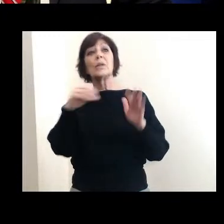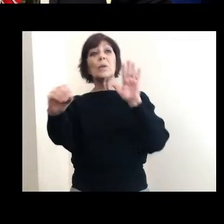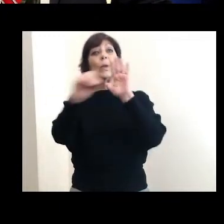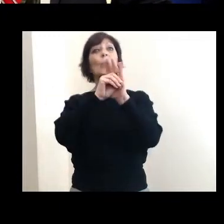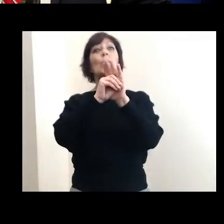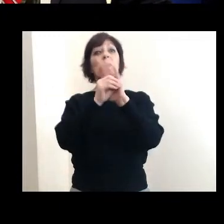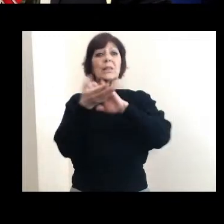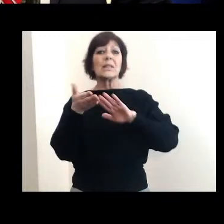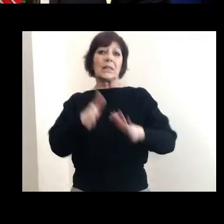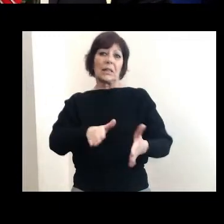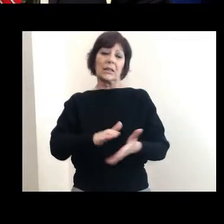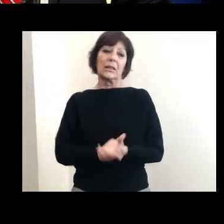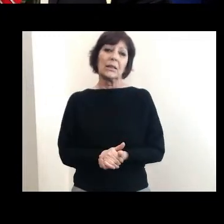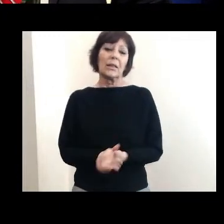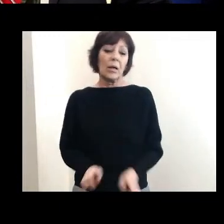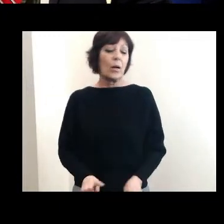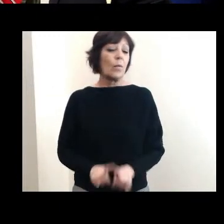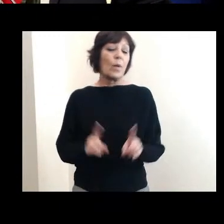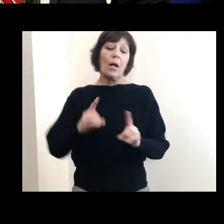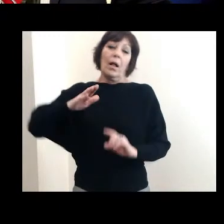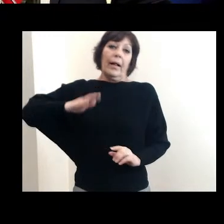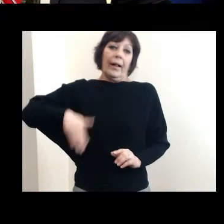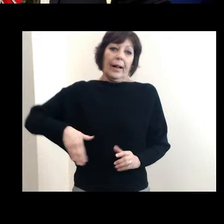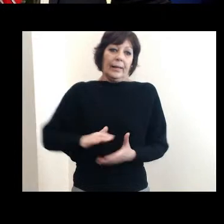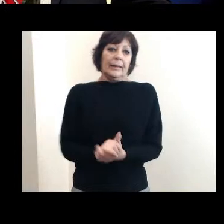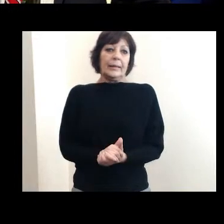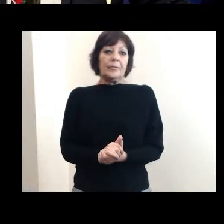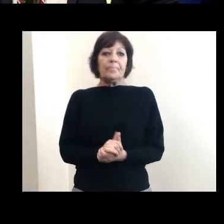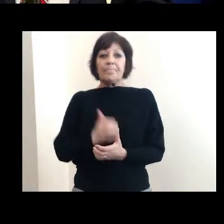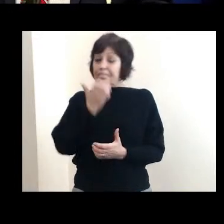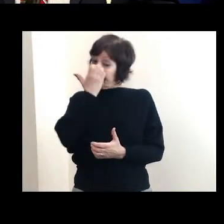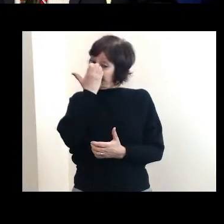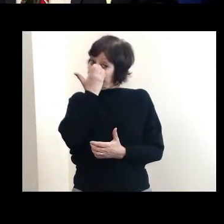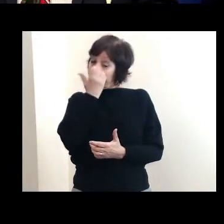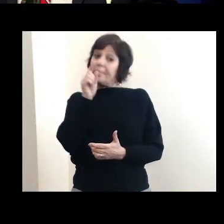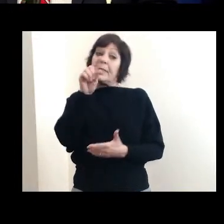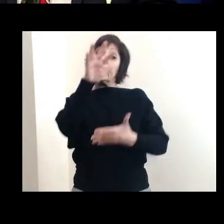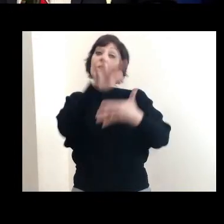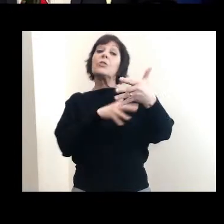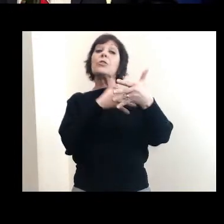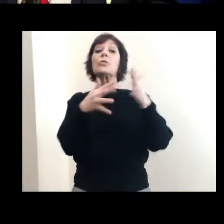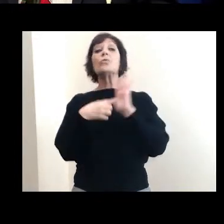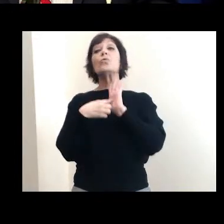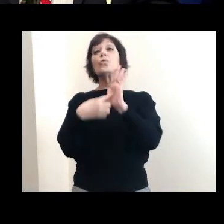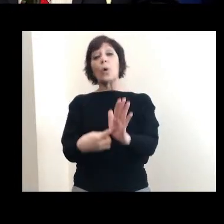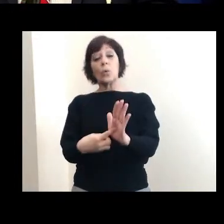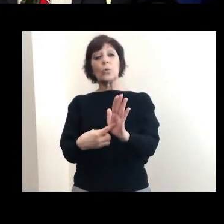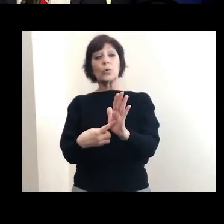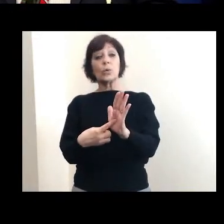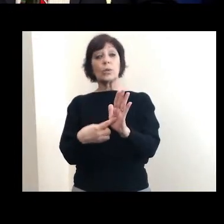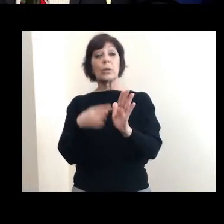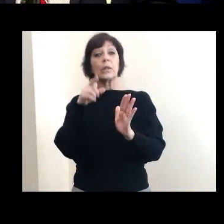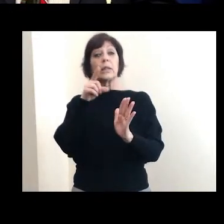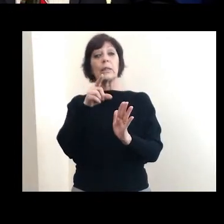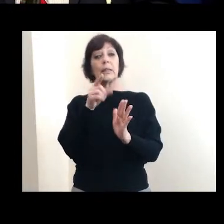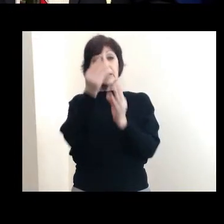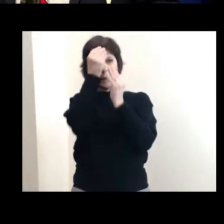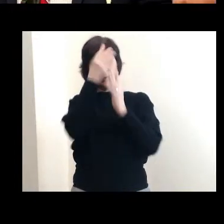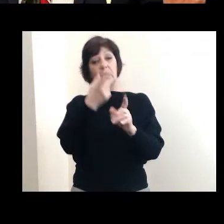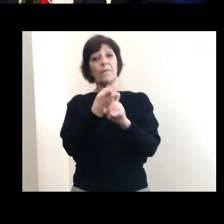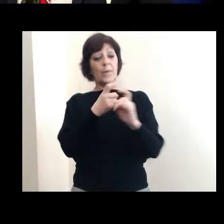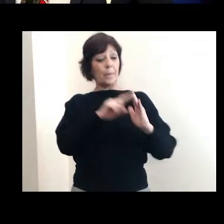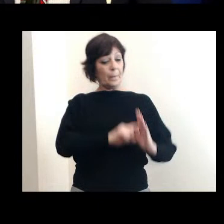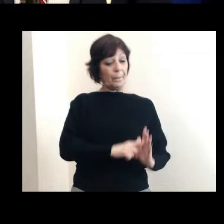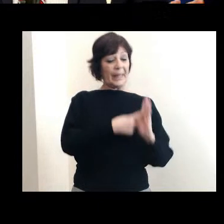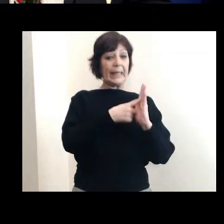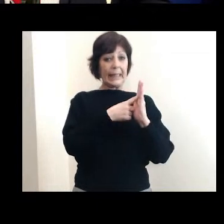deaths. But we're not at that point yet. And this chart, which shows the mortality data from the